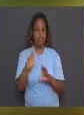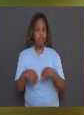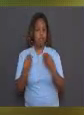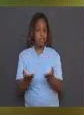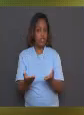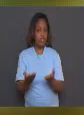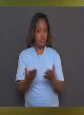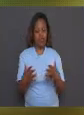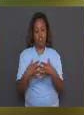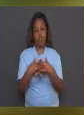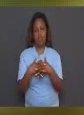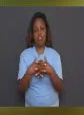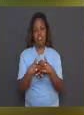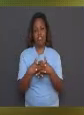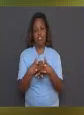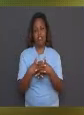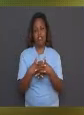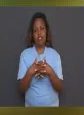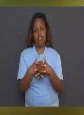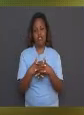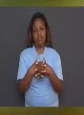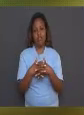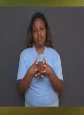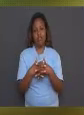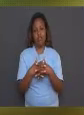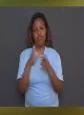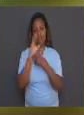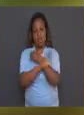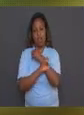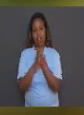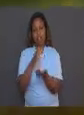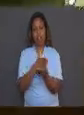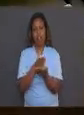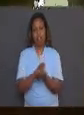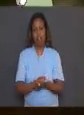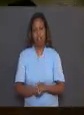of cooperation among nations?